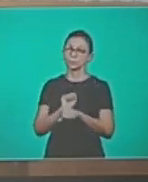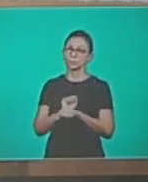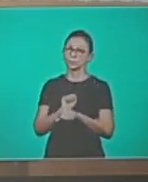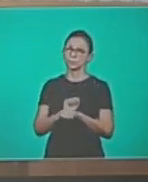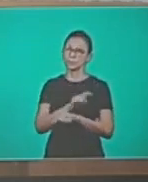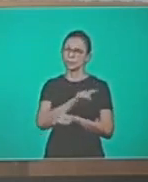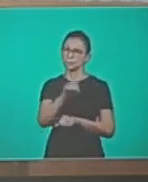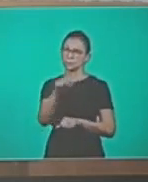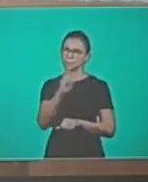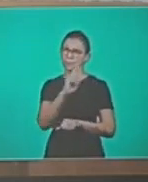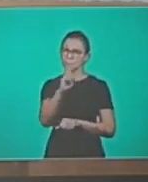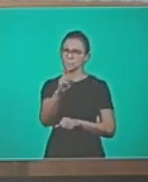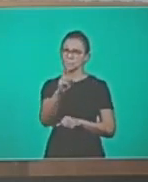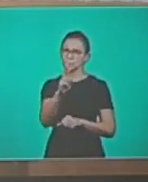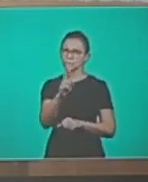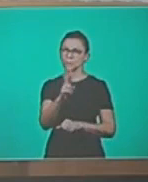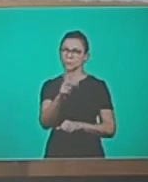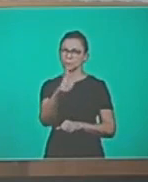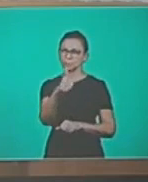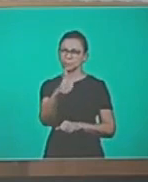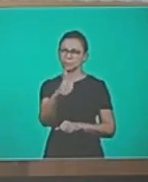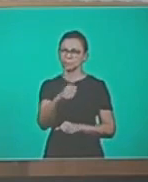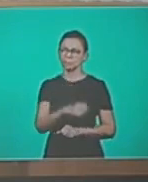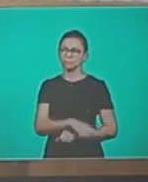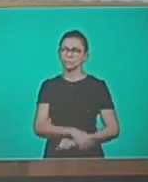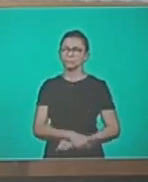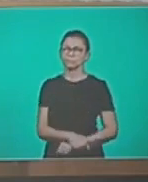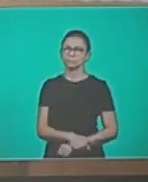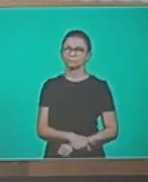We are waiting for the church to participate.